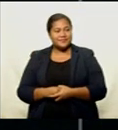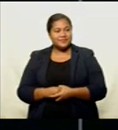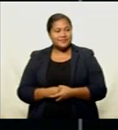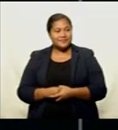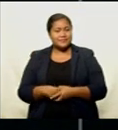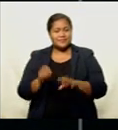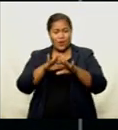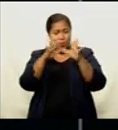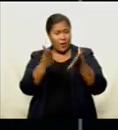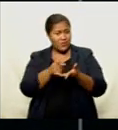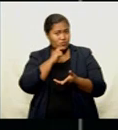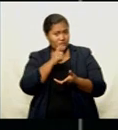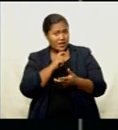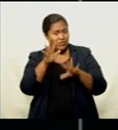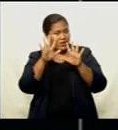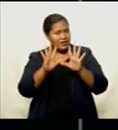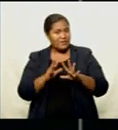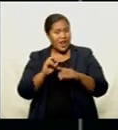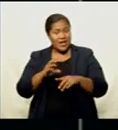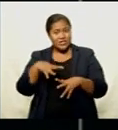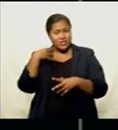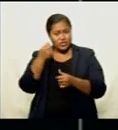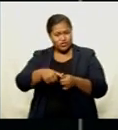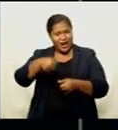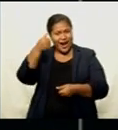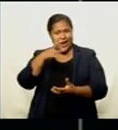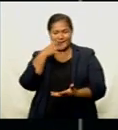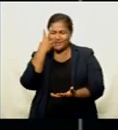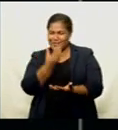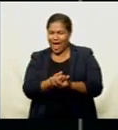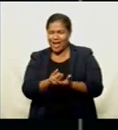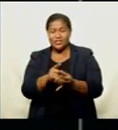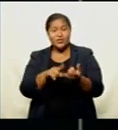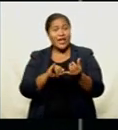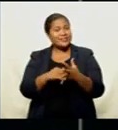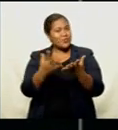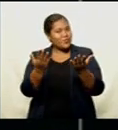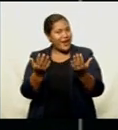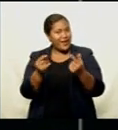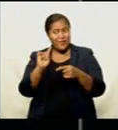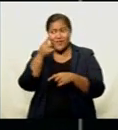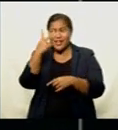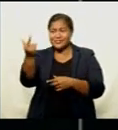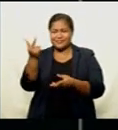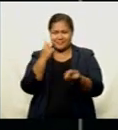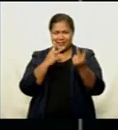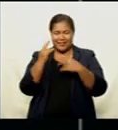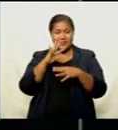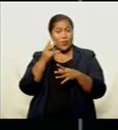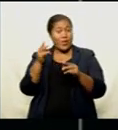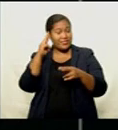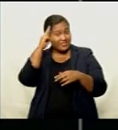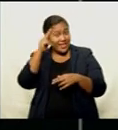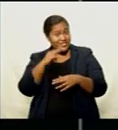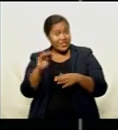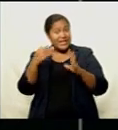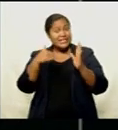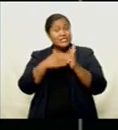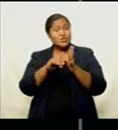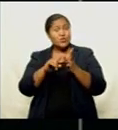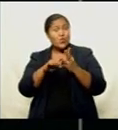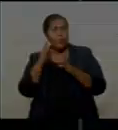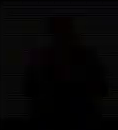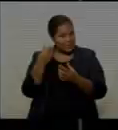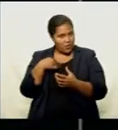And in the world of the weird and the wonderful, a giant panda cub in the United States will welcome his first visitors when the National Zoo in Washington,